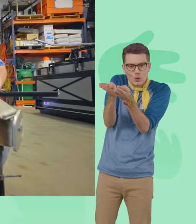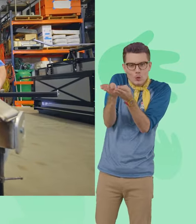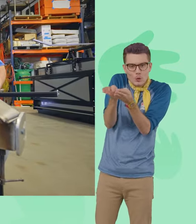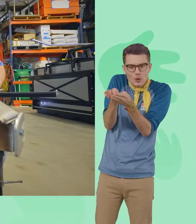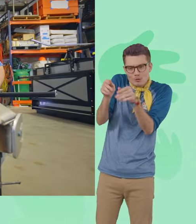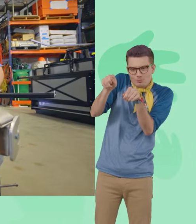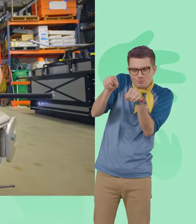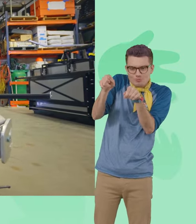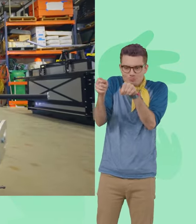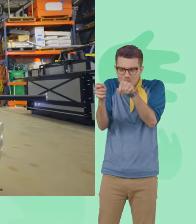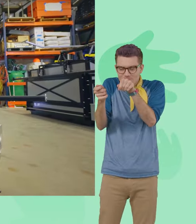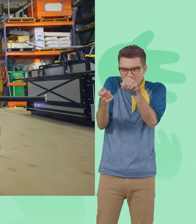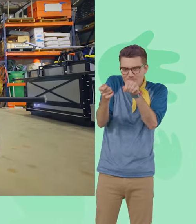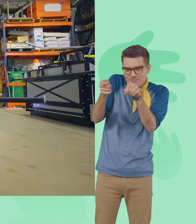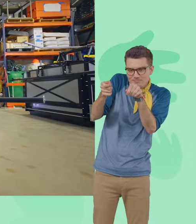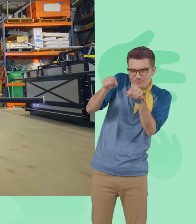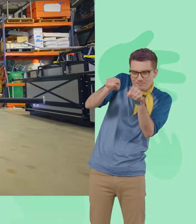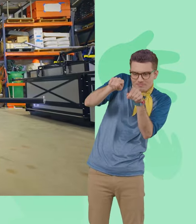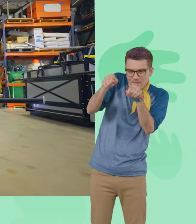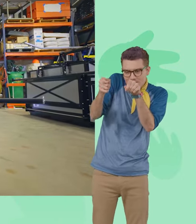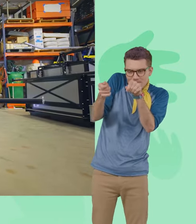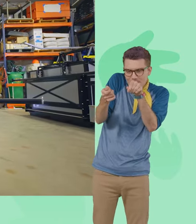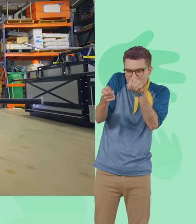really. Well, that's okay.